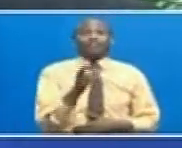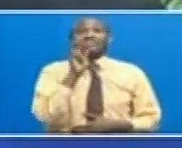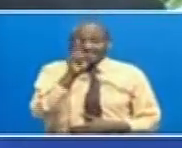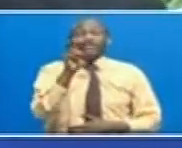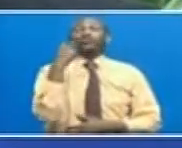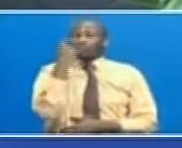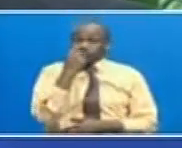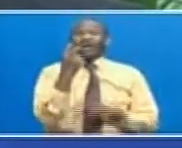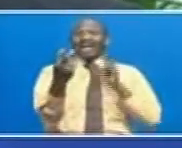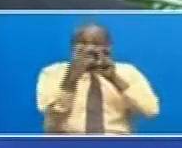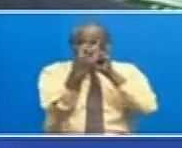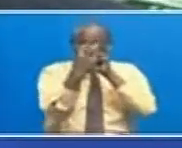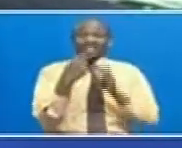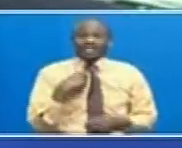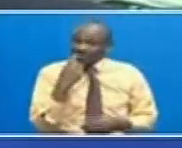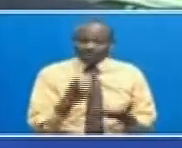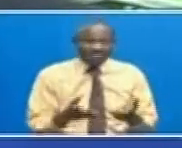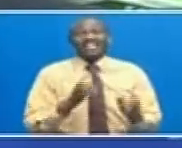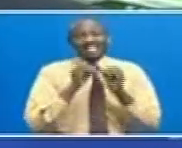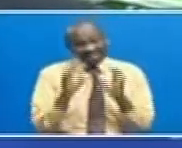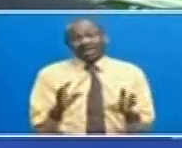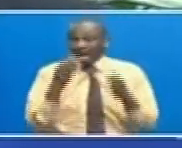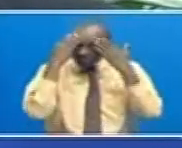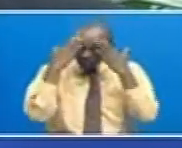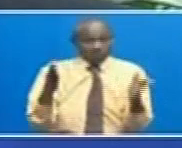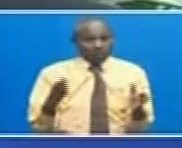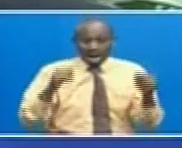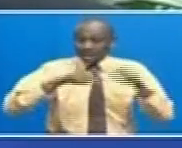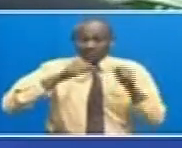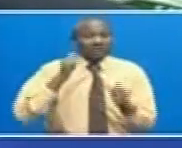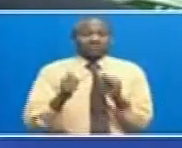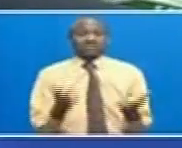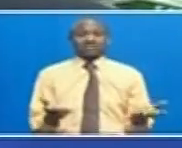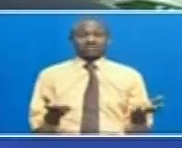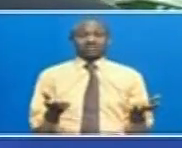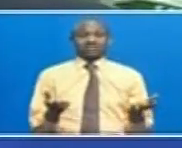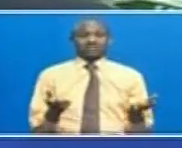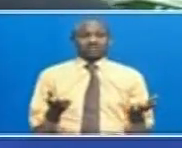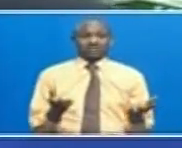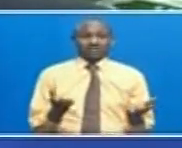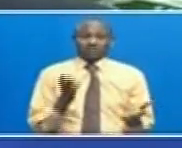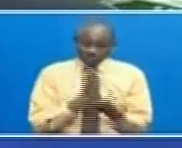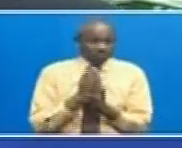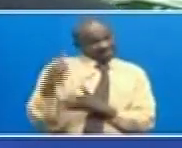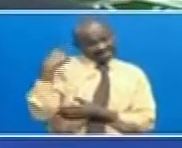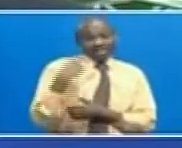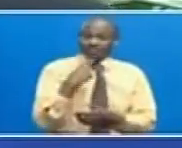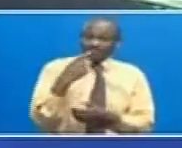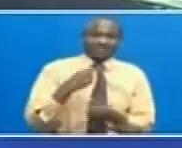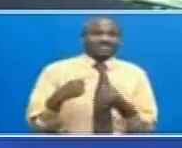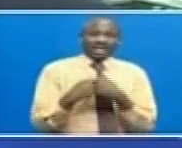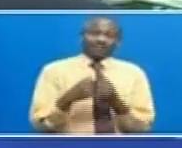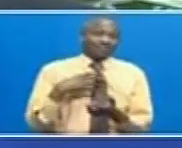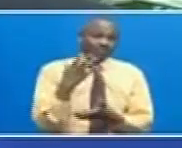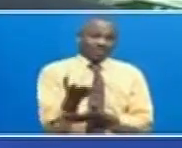telling you I never prepared an agreement like that. I don't know which this agreement is. In fact, just the other day I challenged someone.